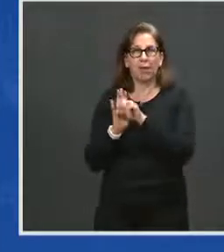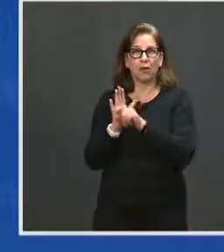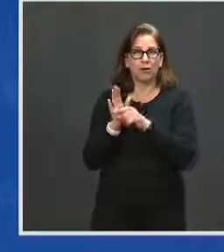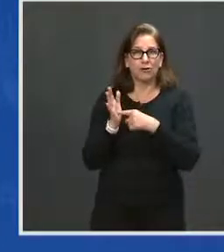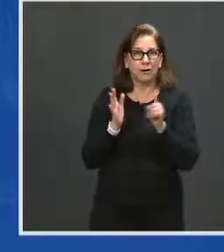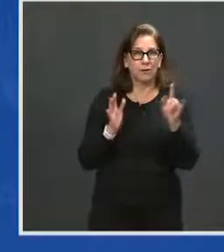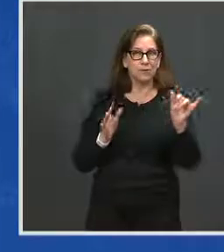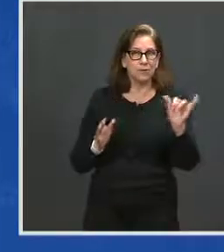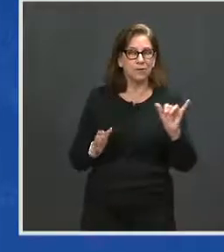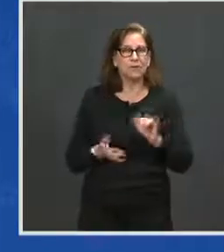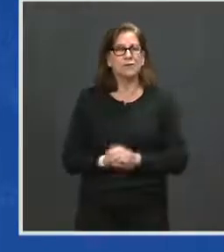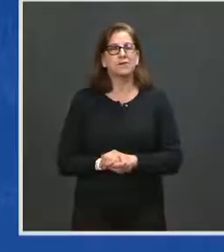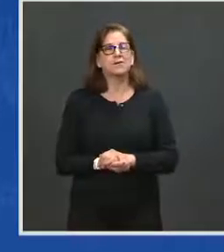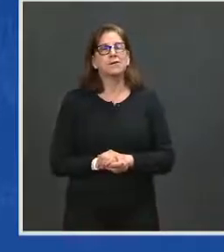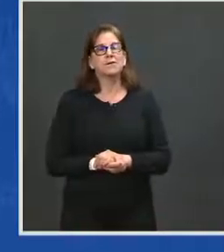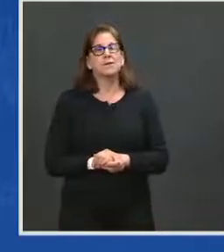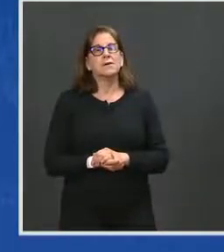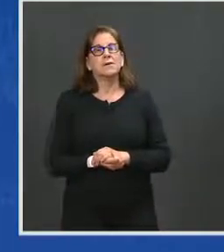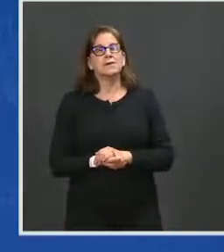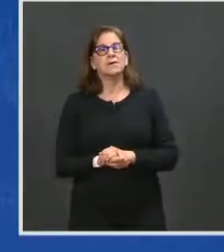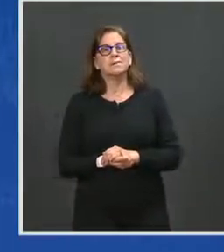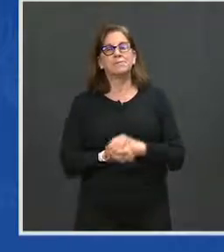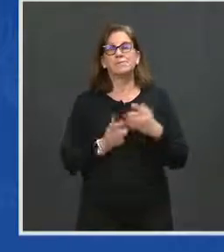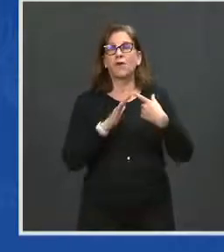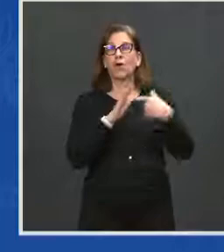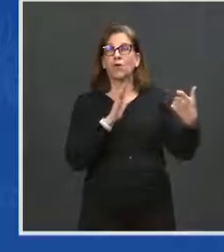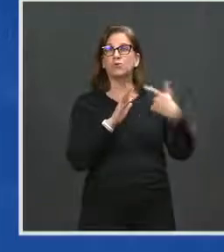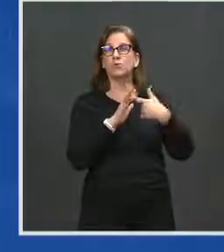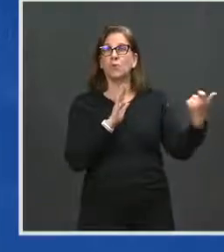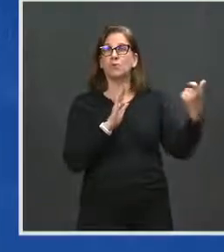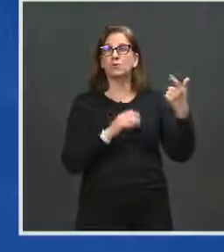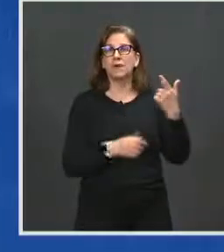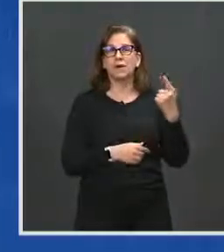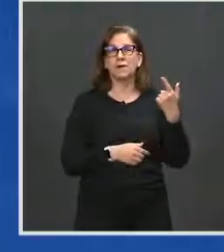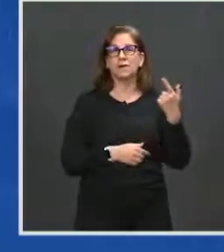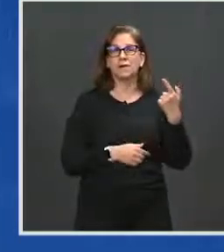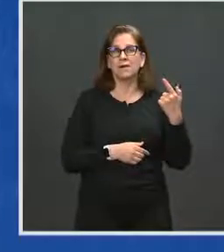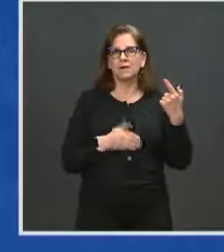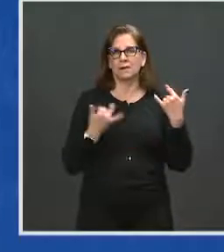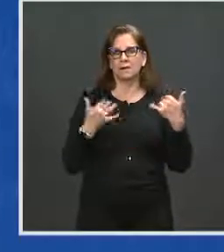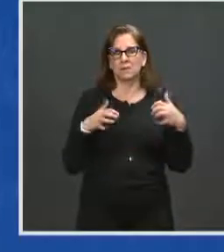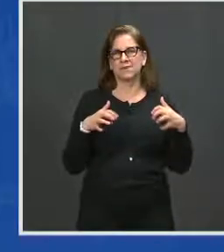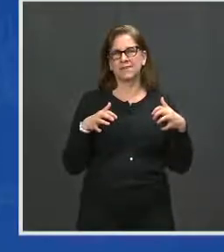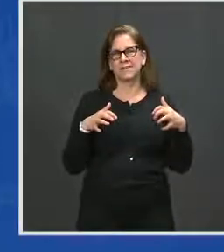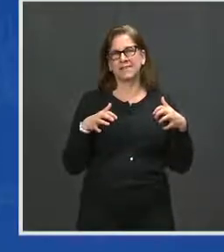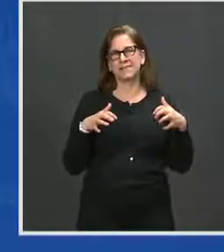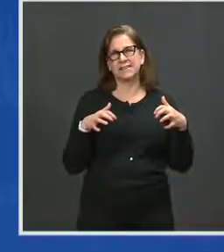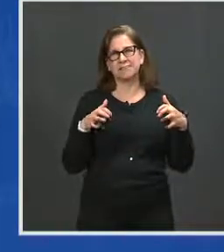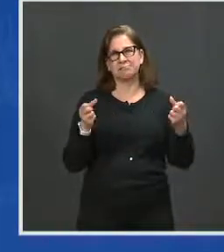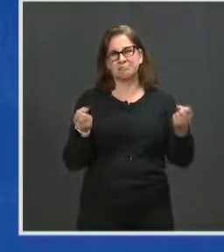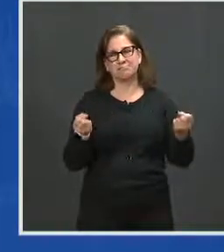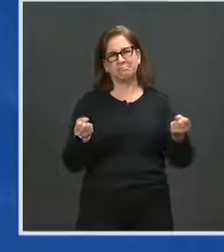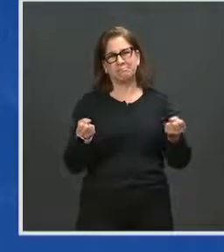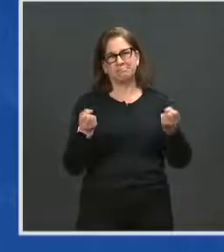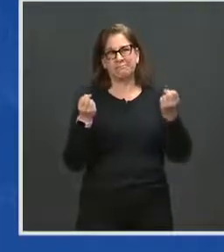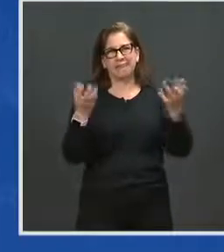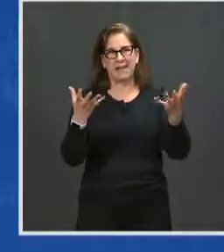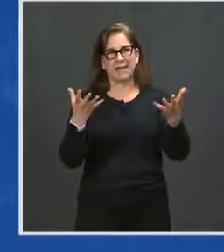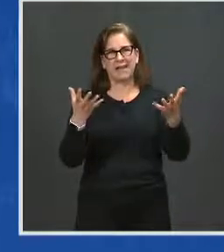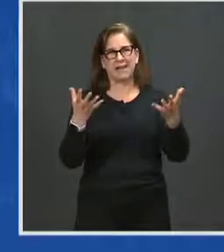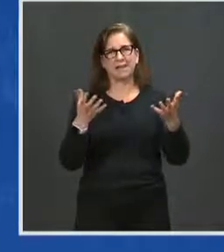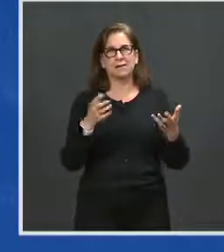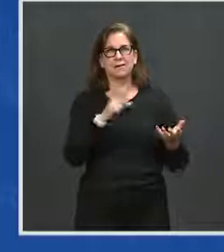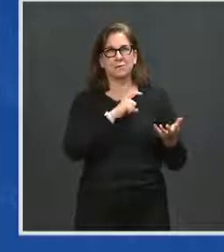threatens both of these important law enforcement objectives. Currently, individuals can buy kits that